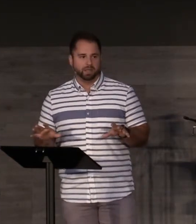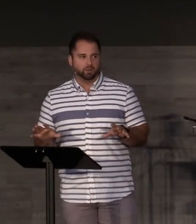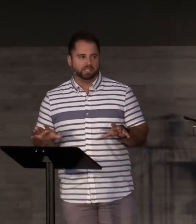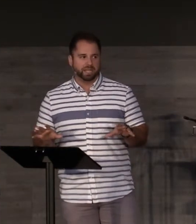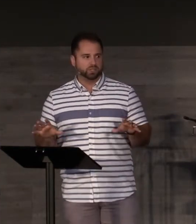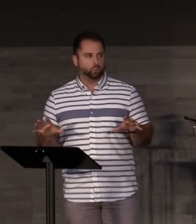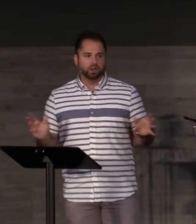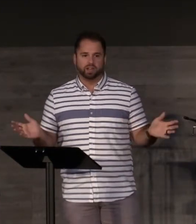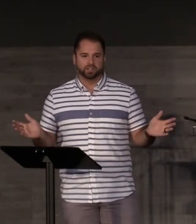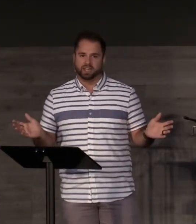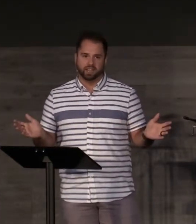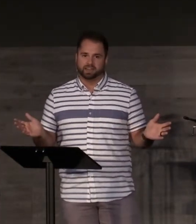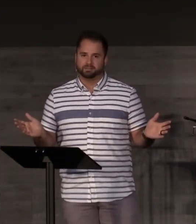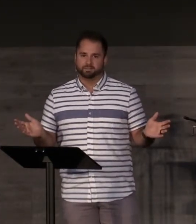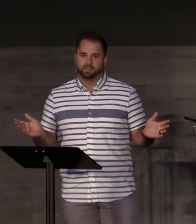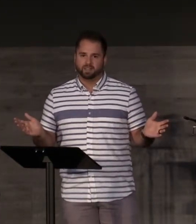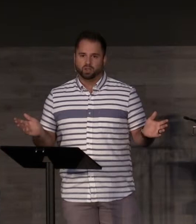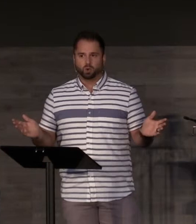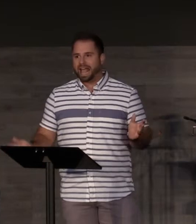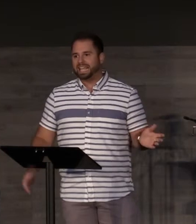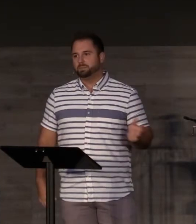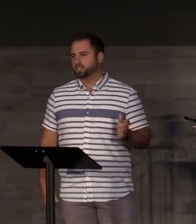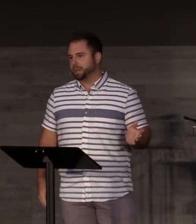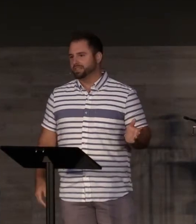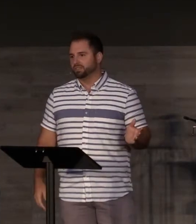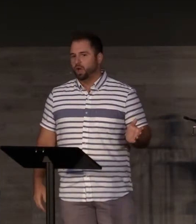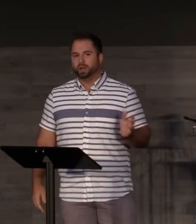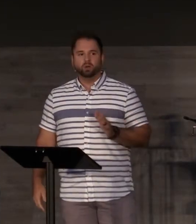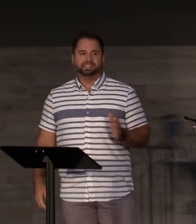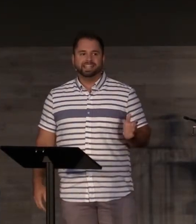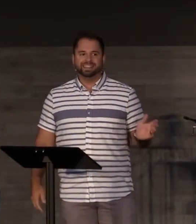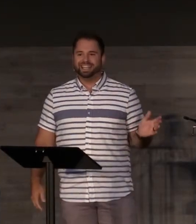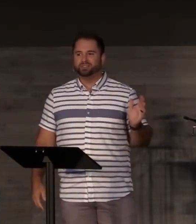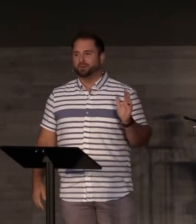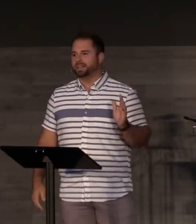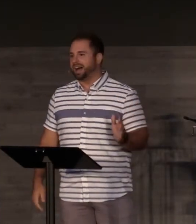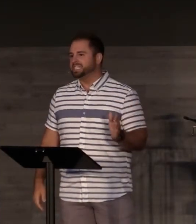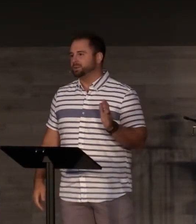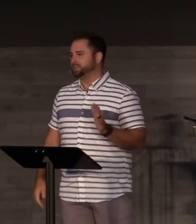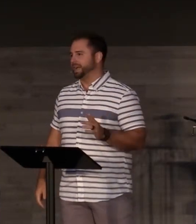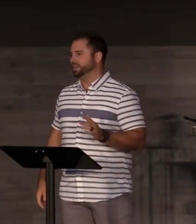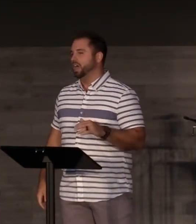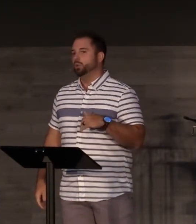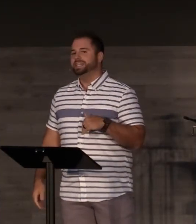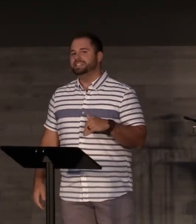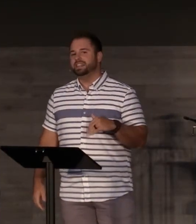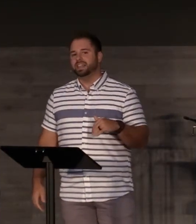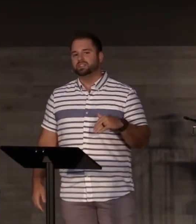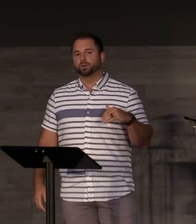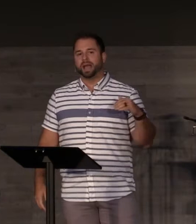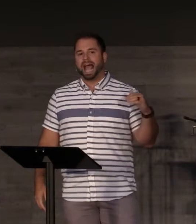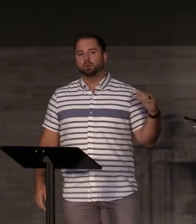impatient with people is because we don't understand. We're lacking perspective. We don't see things from God's perspective. We